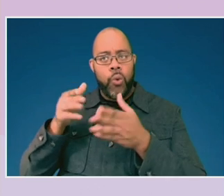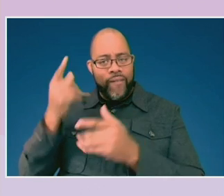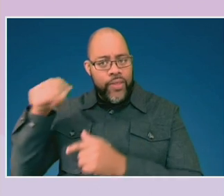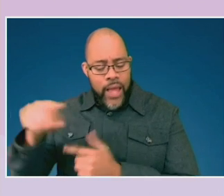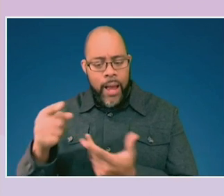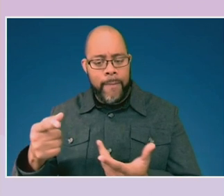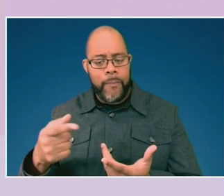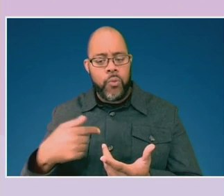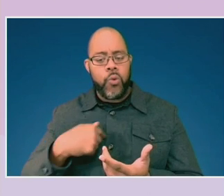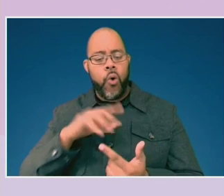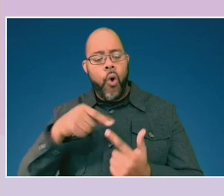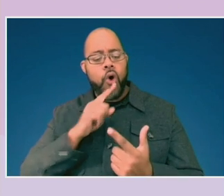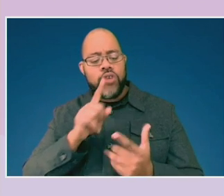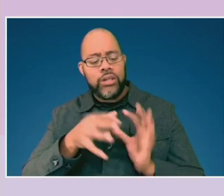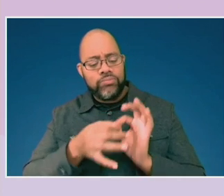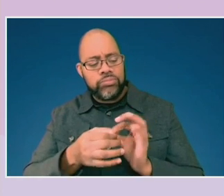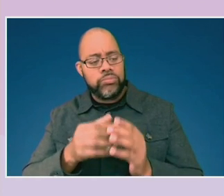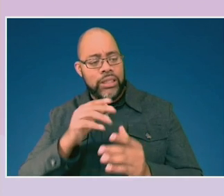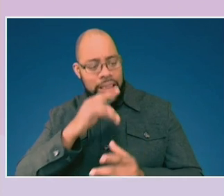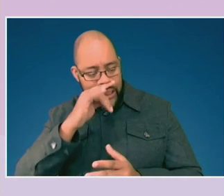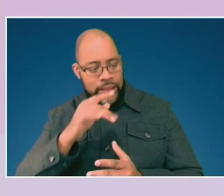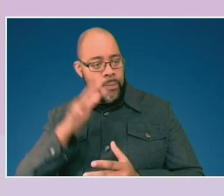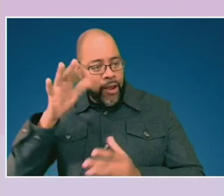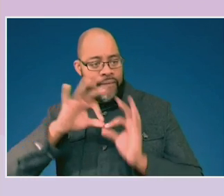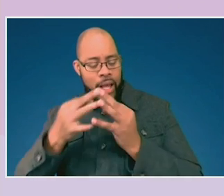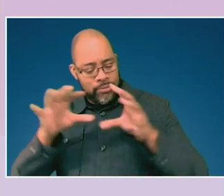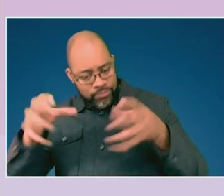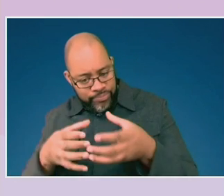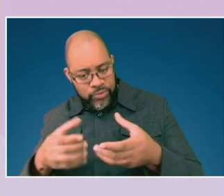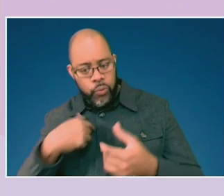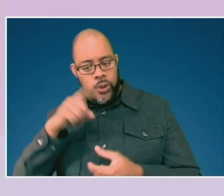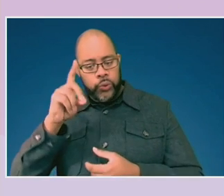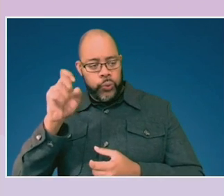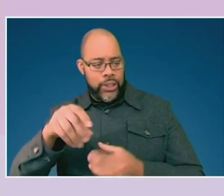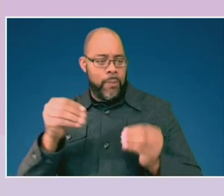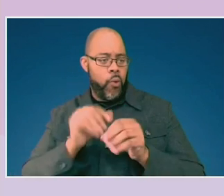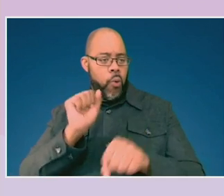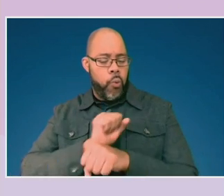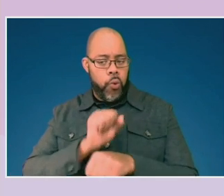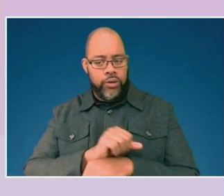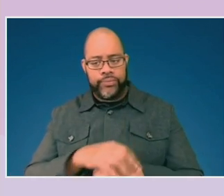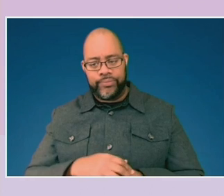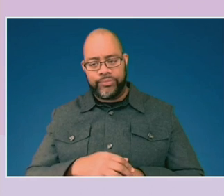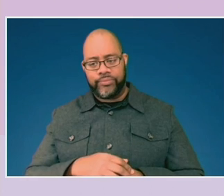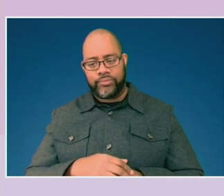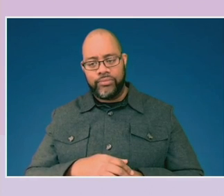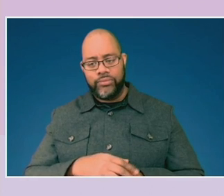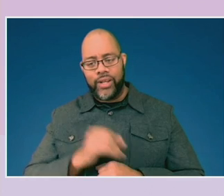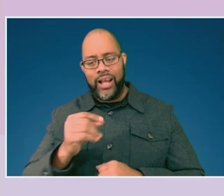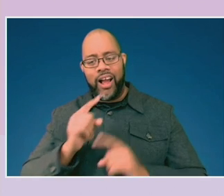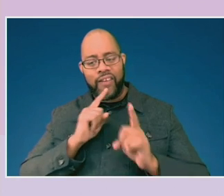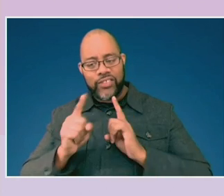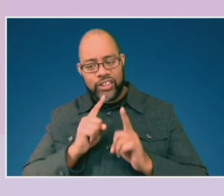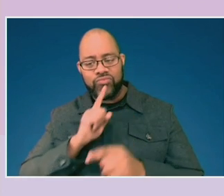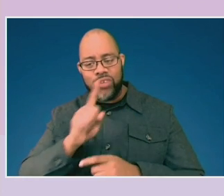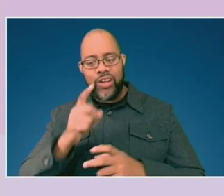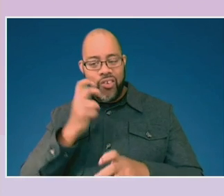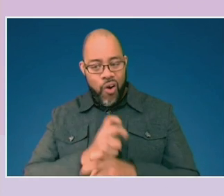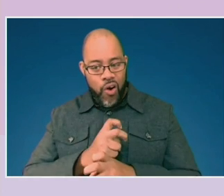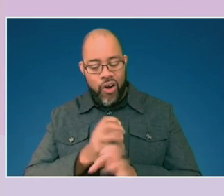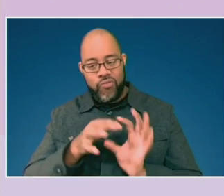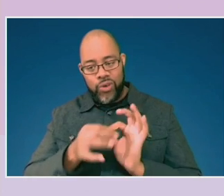It's all kids, all parents, all families. So I think we do need to do more work and conversation, which is really hard